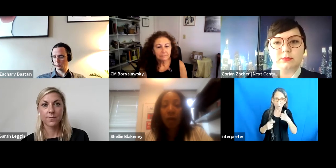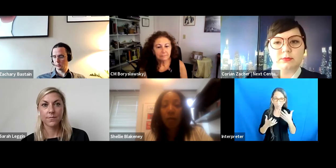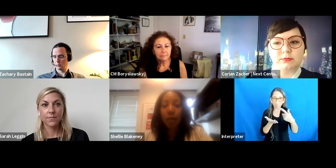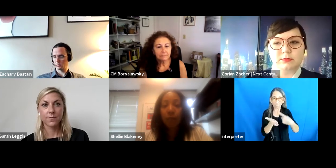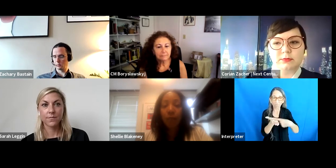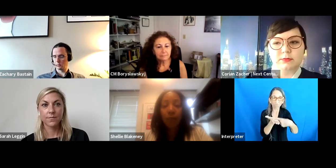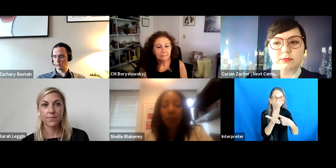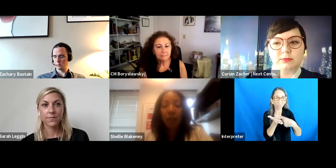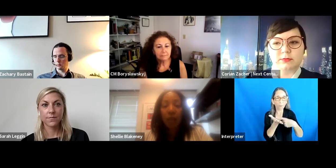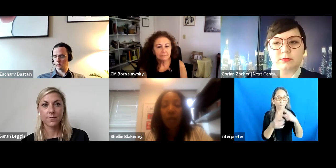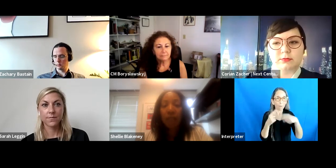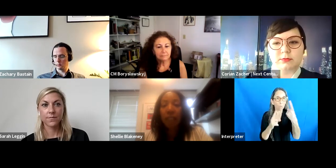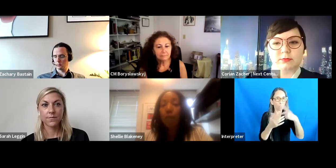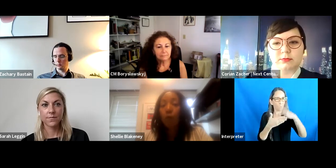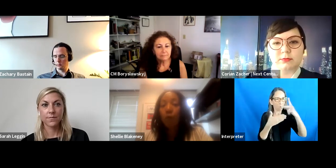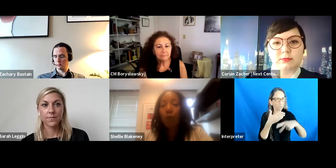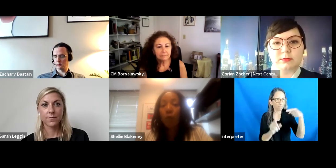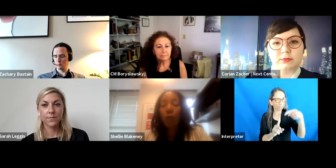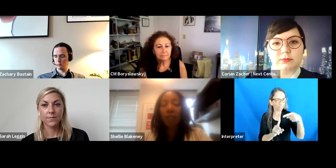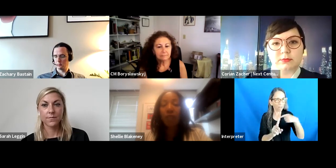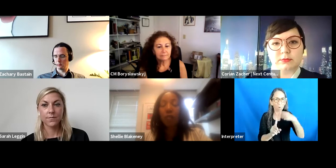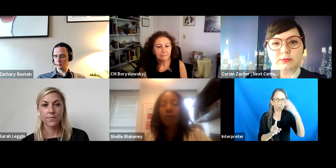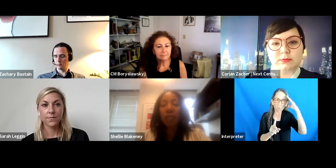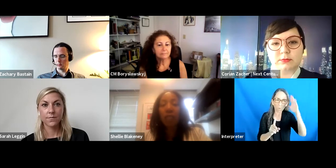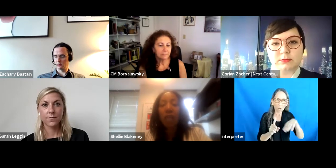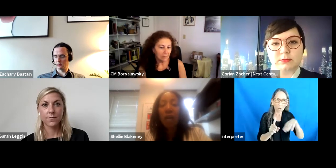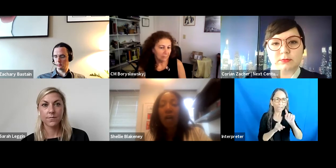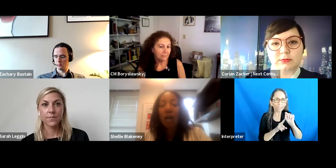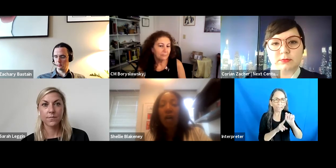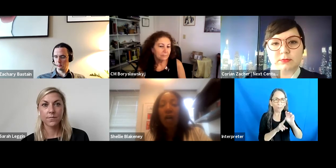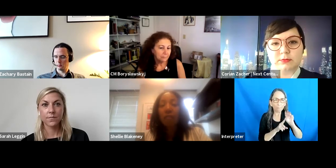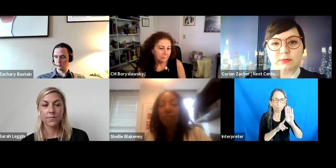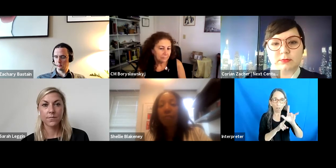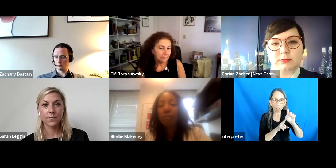that that T-Mobile was involved in